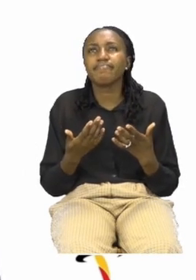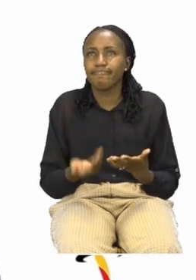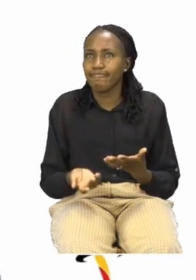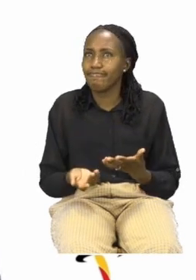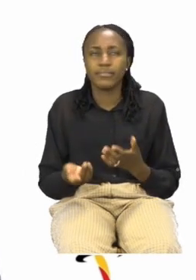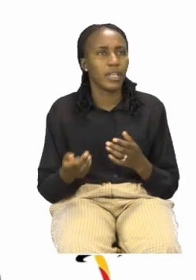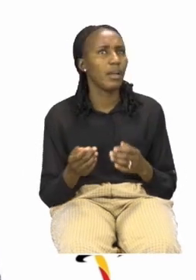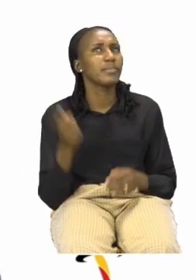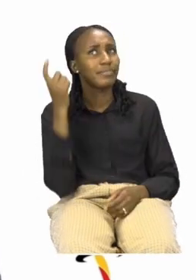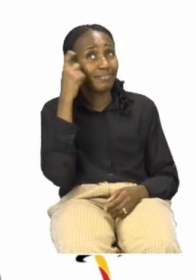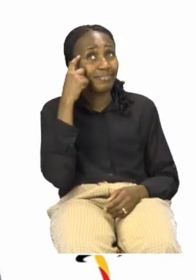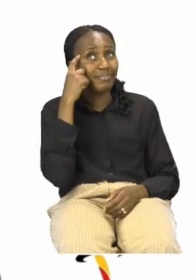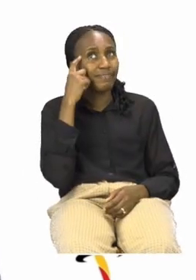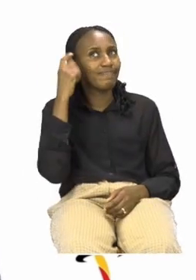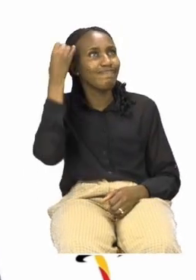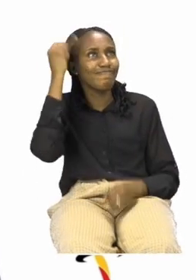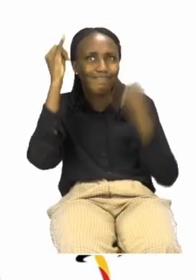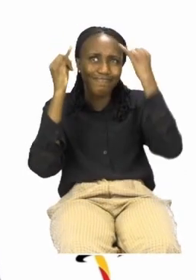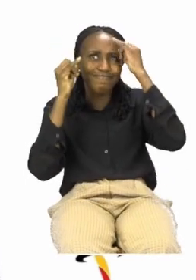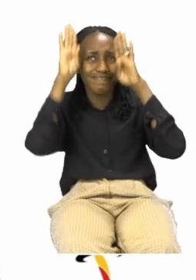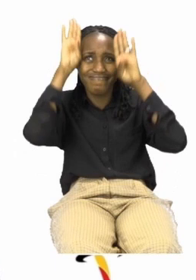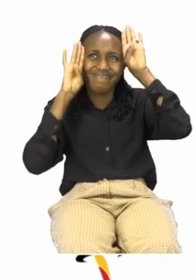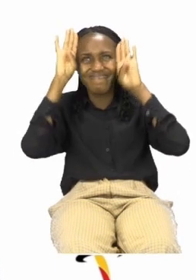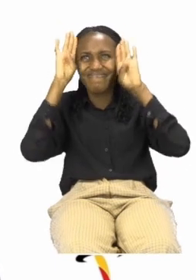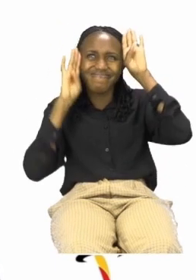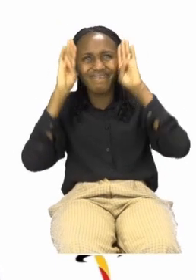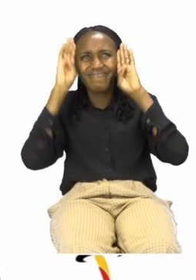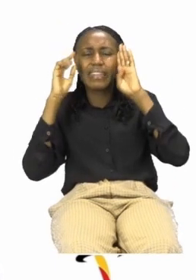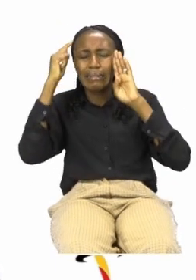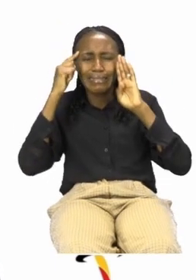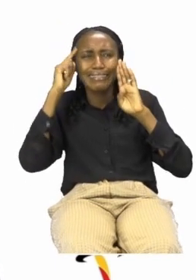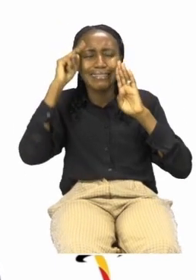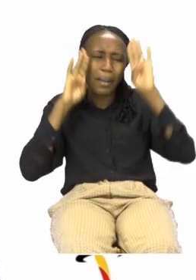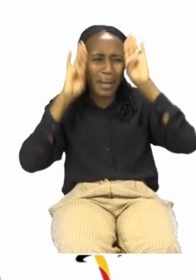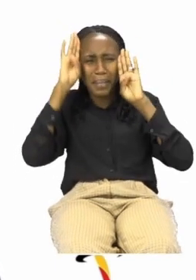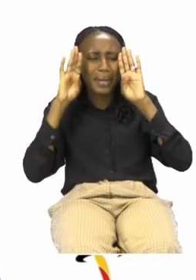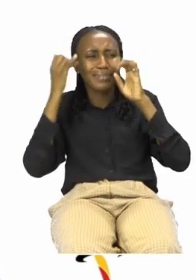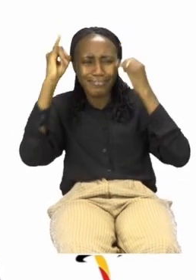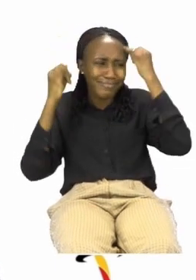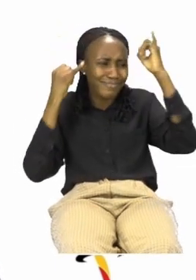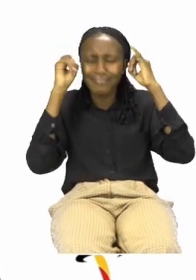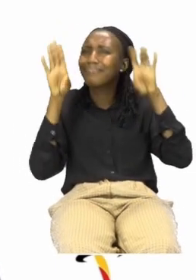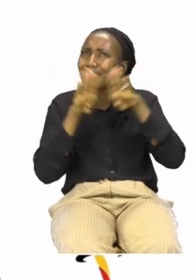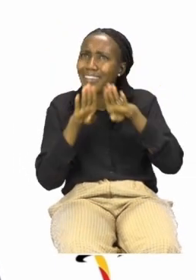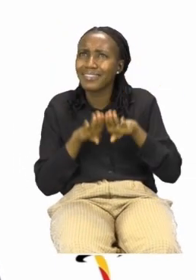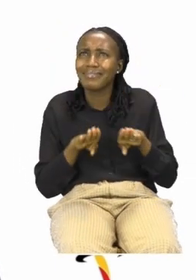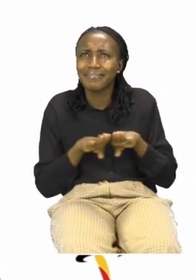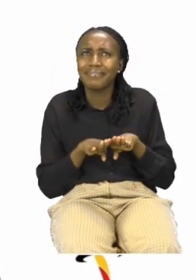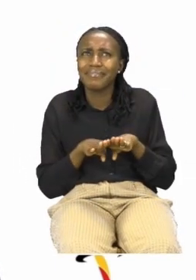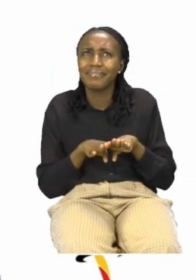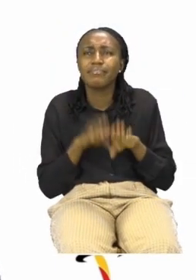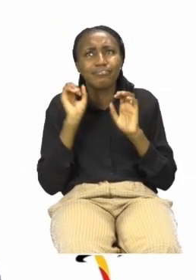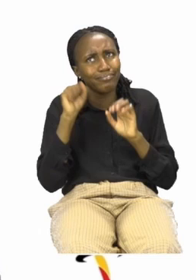believe in innovation. You need to, every time the brain must function, the brain must change. We said, yes, there was a challenge